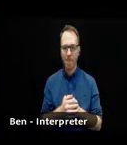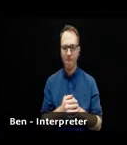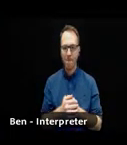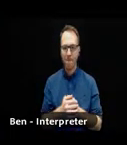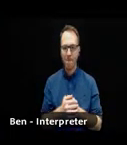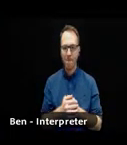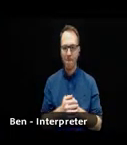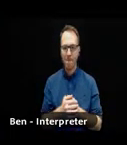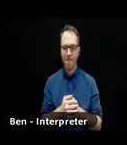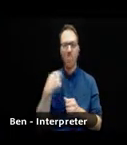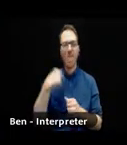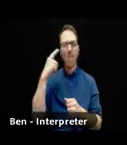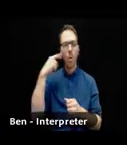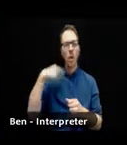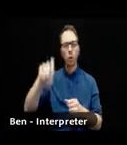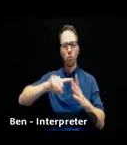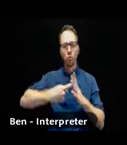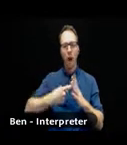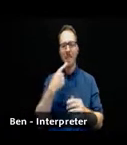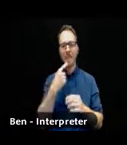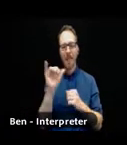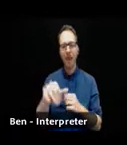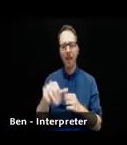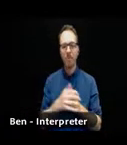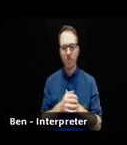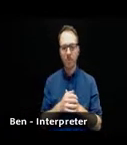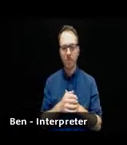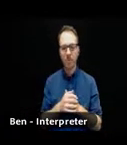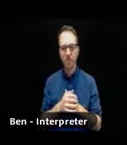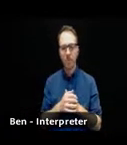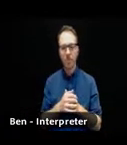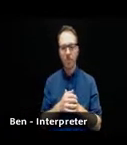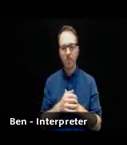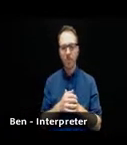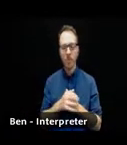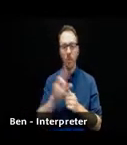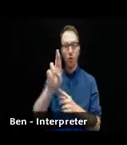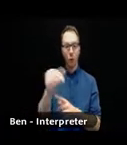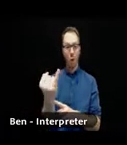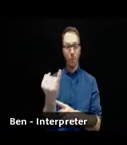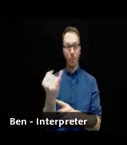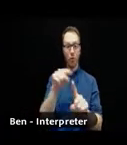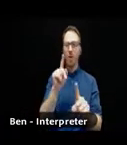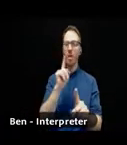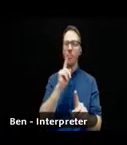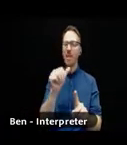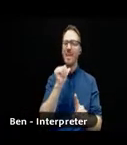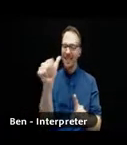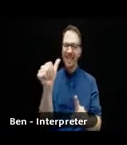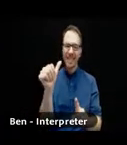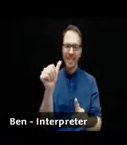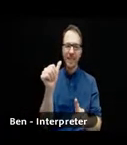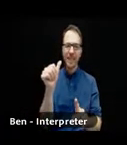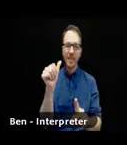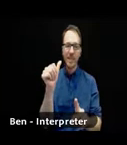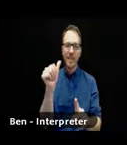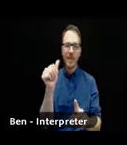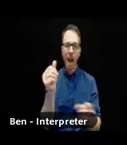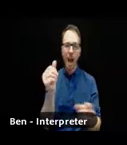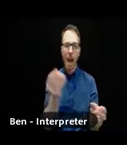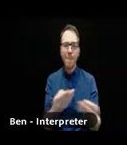I think we need to start by saying that restorative justice is really not mediation. And I think that when we're talking about